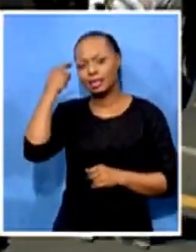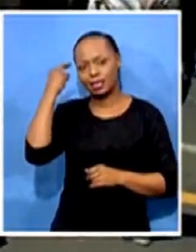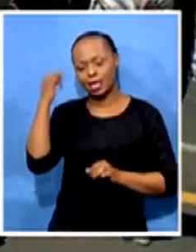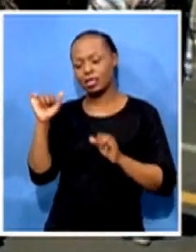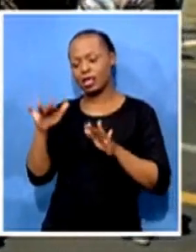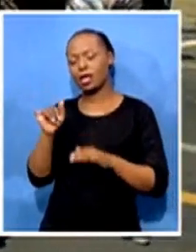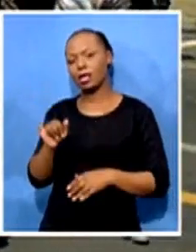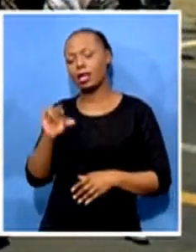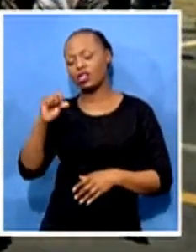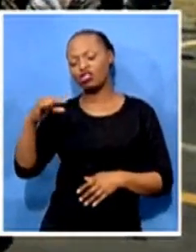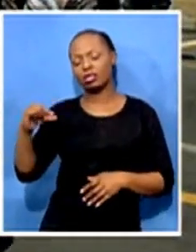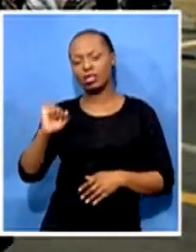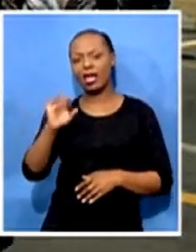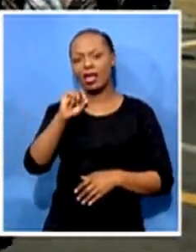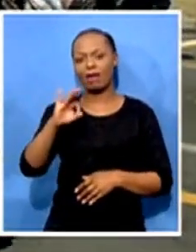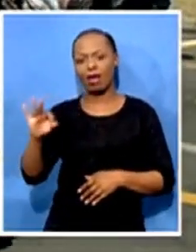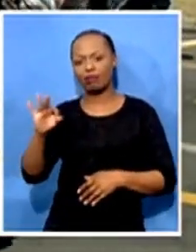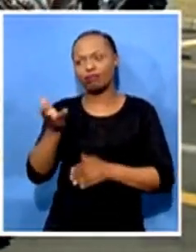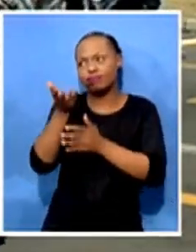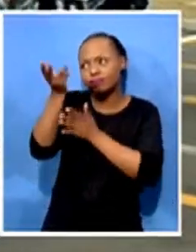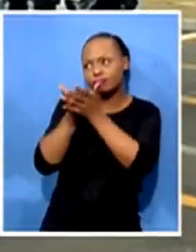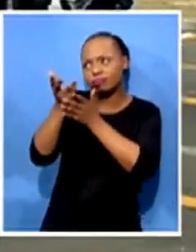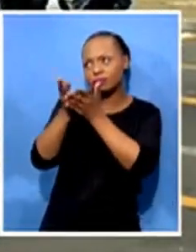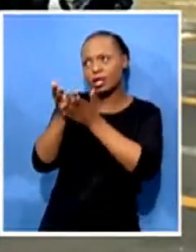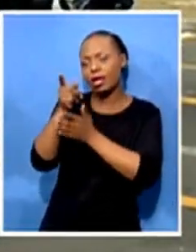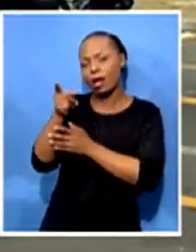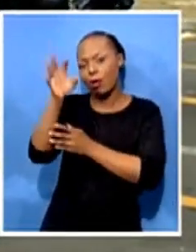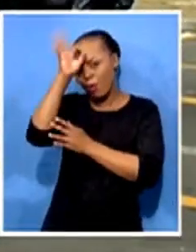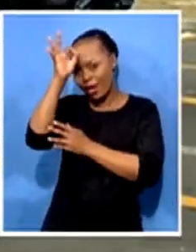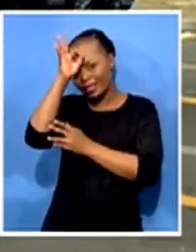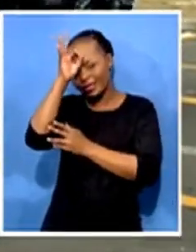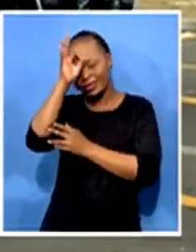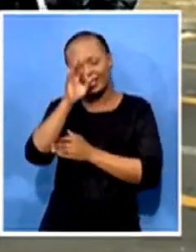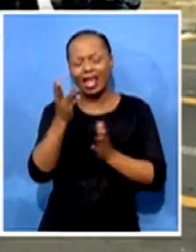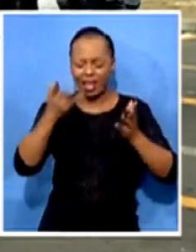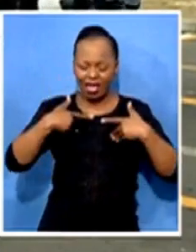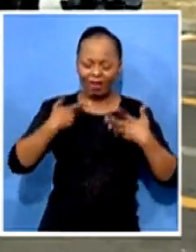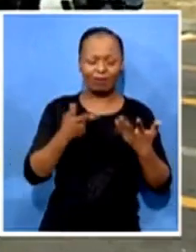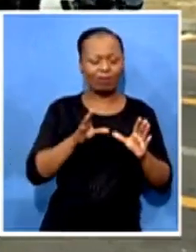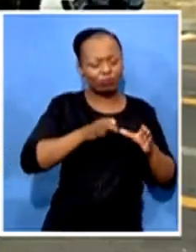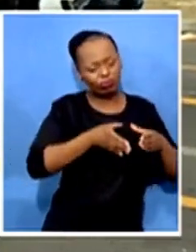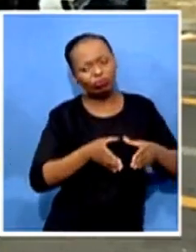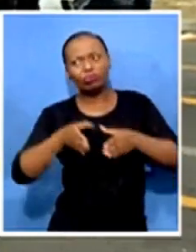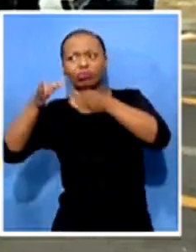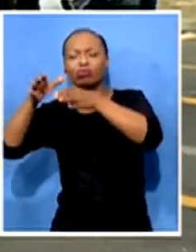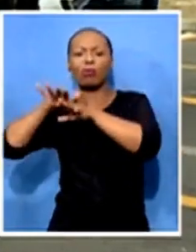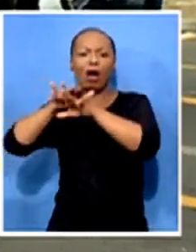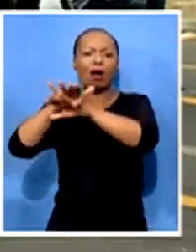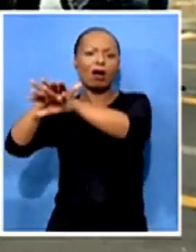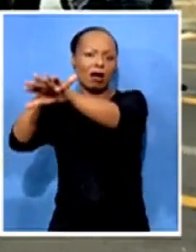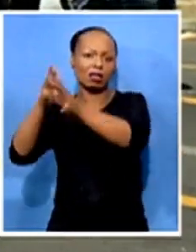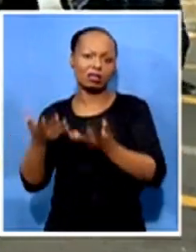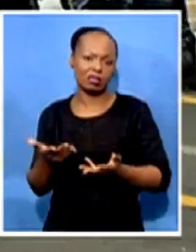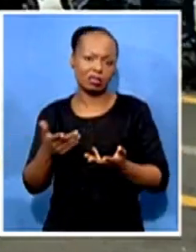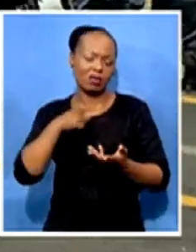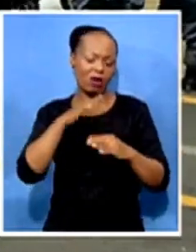to let those people march. And I was saying, I think you, because you were off comms, you didn't hear me, maybe this is how it started